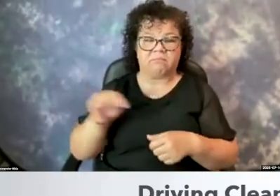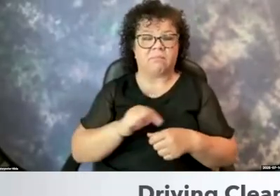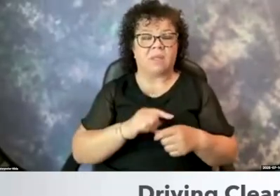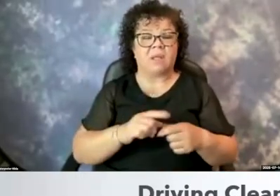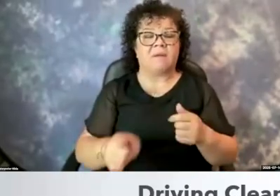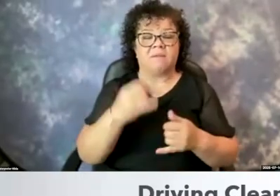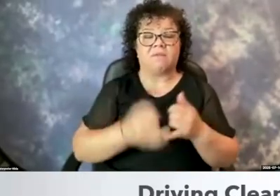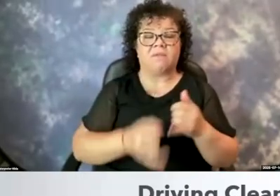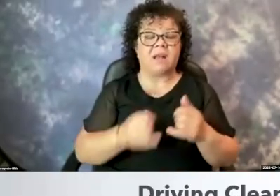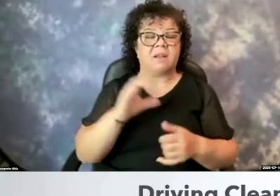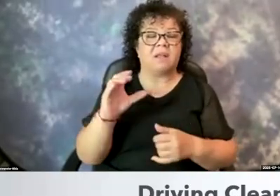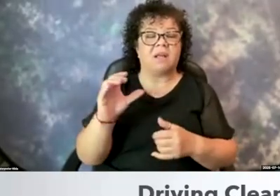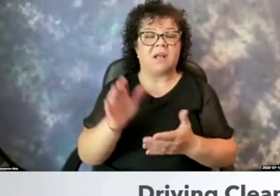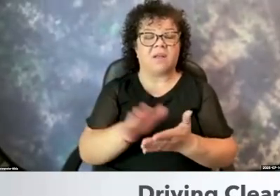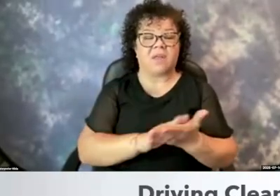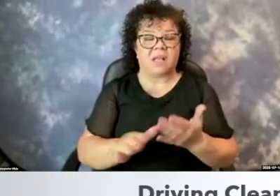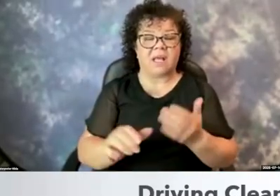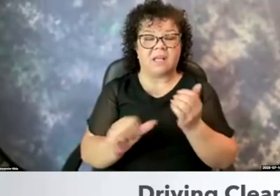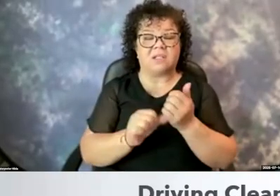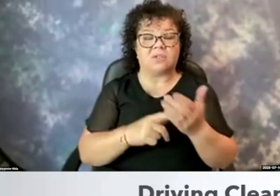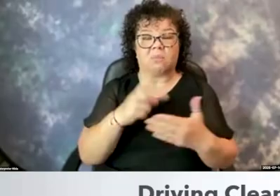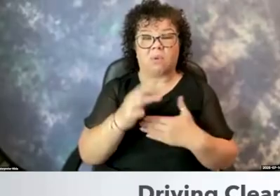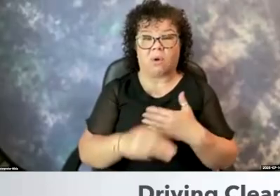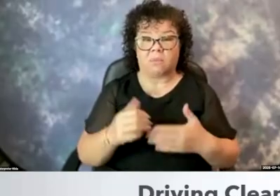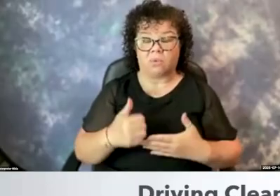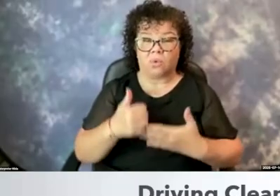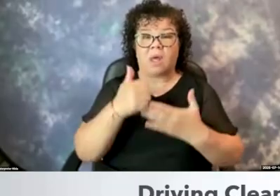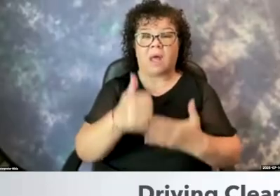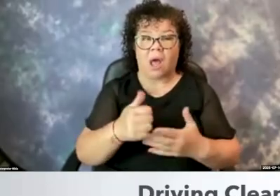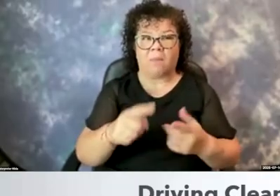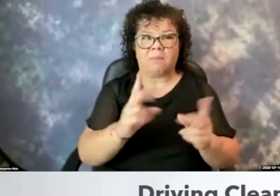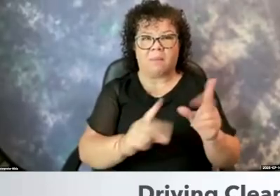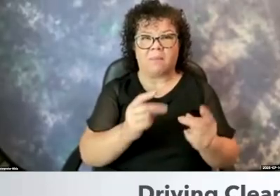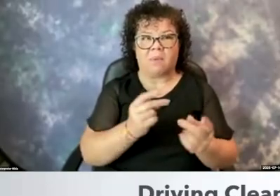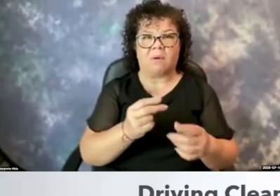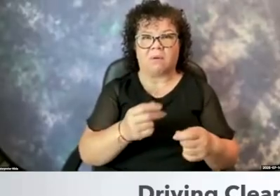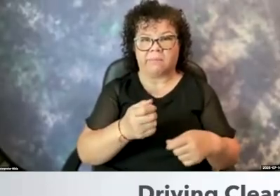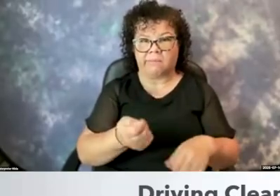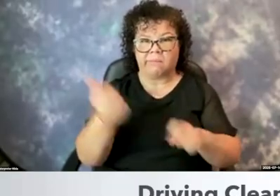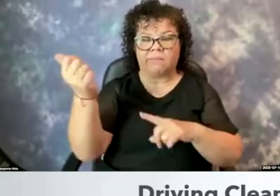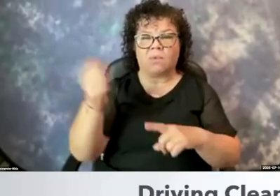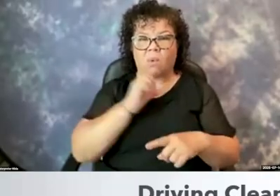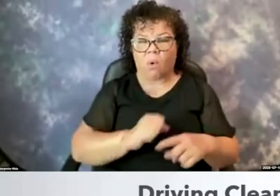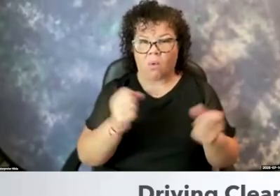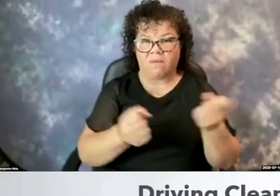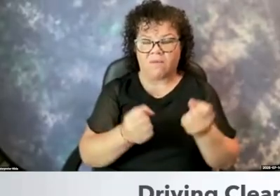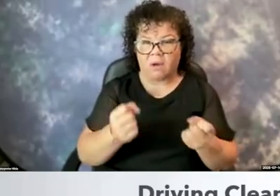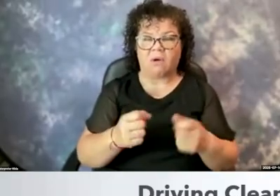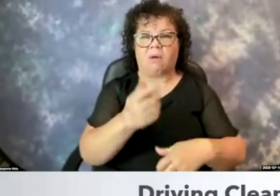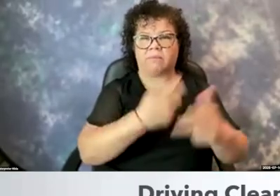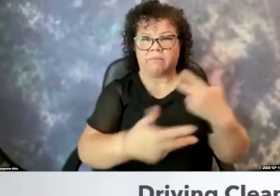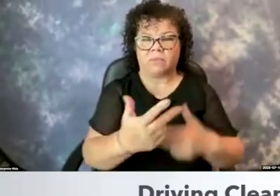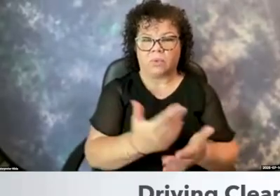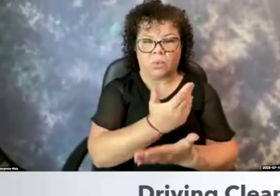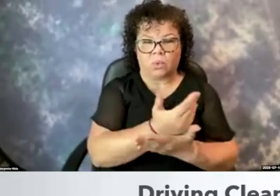in those districts' territories. Finally, the Driving Clean Assistance Program is a statewide program that helps